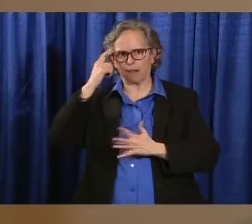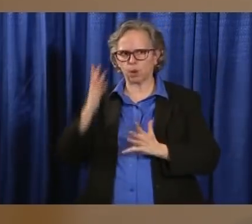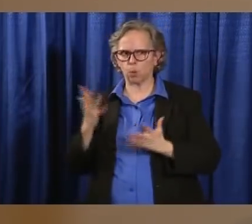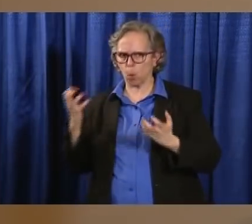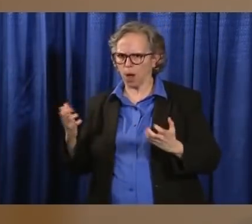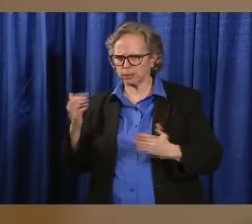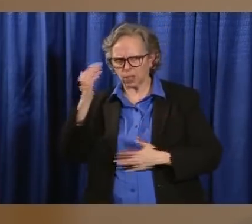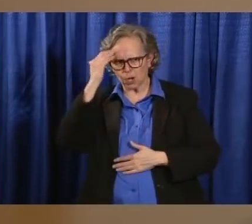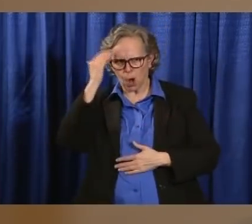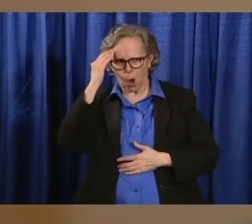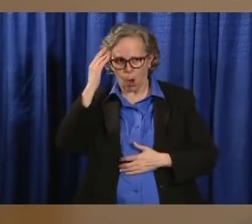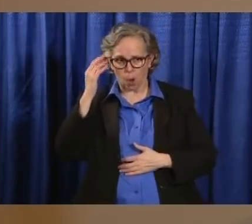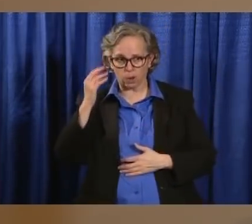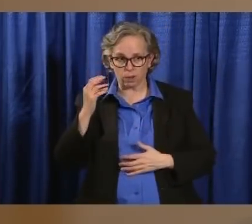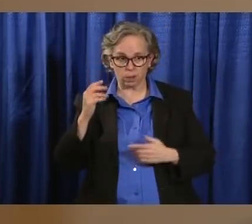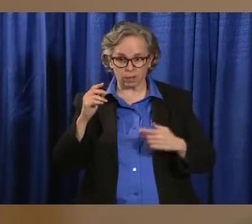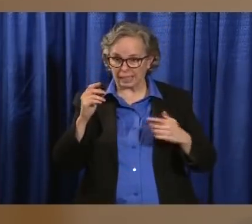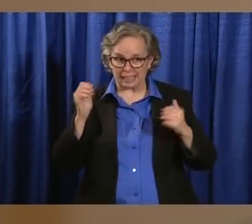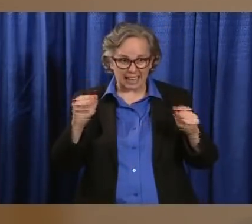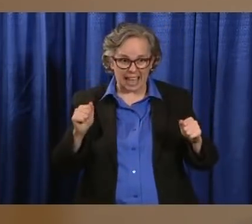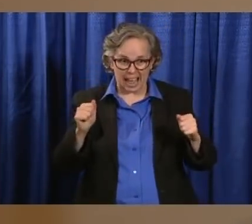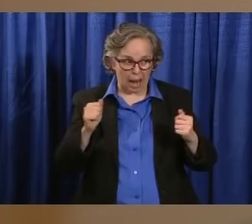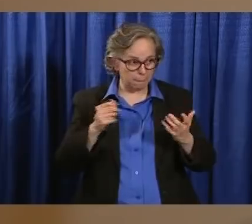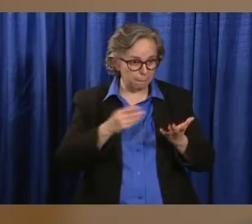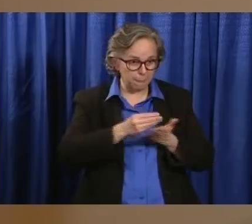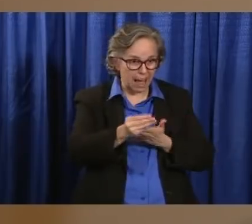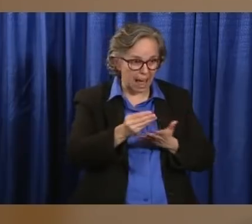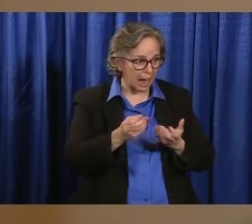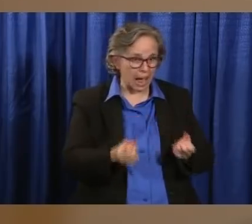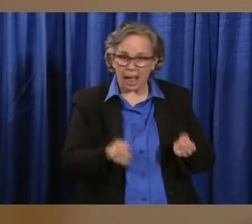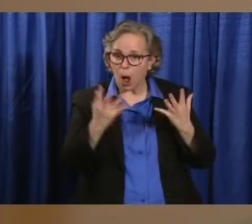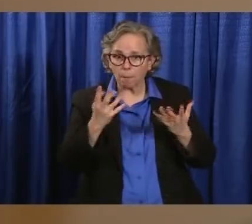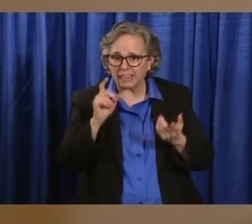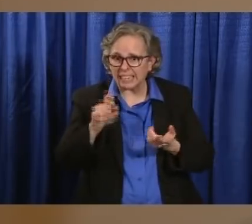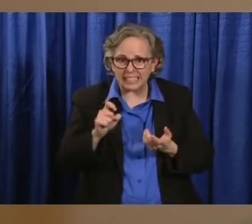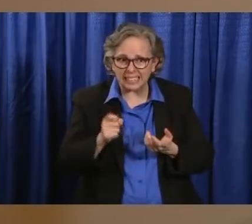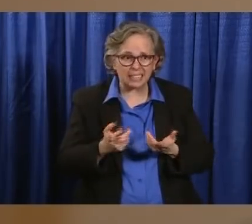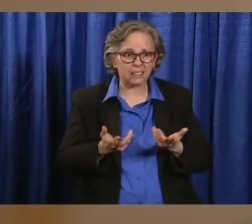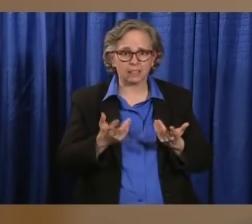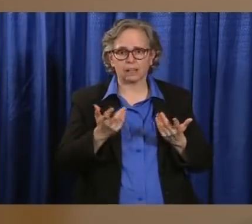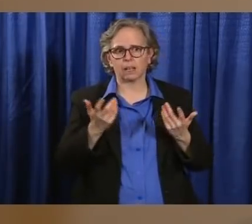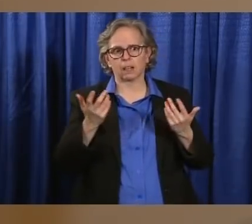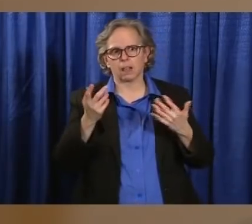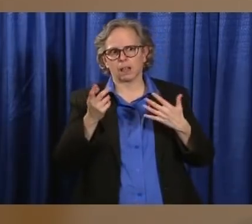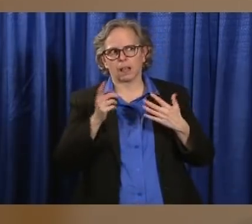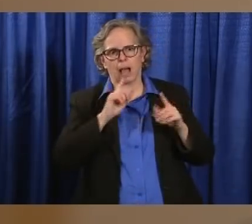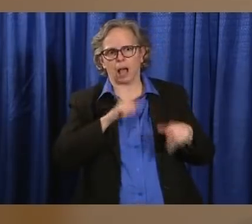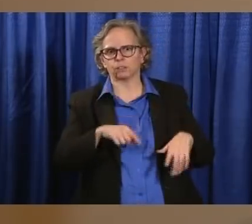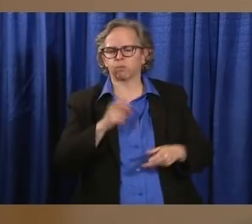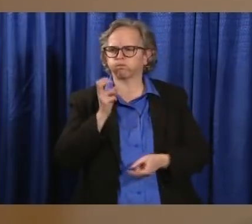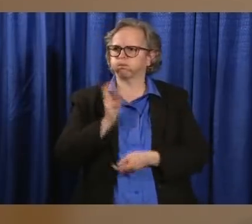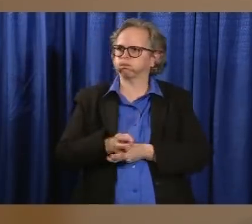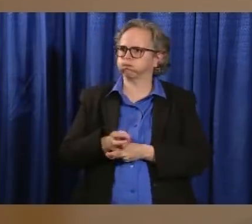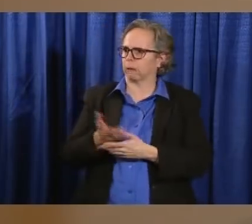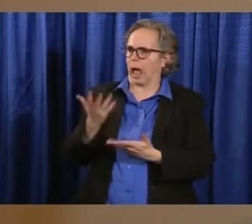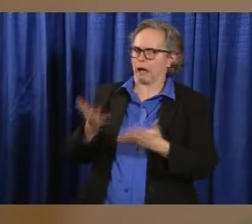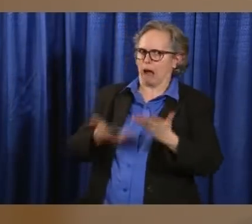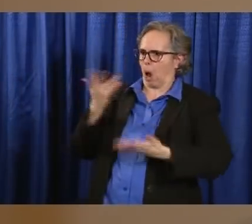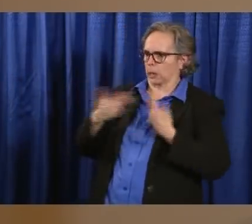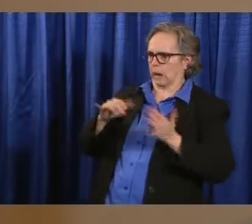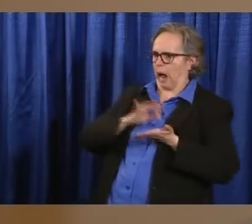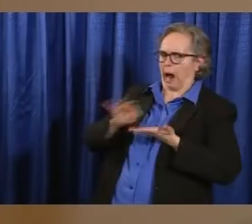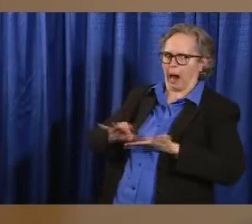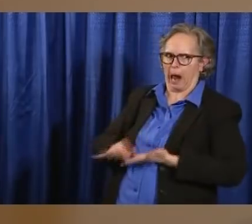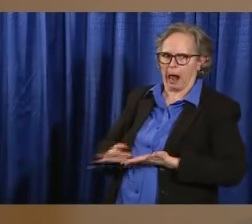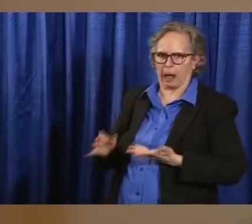we can find resources, how much do you actually need? And that's very complicated as well. It has to do with burn rates. What does a